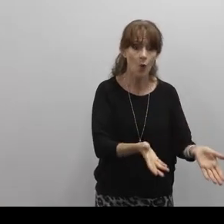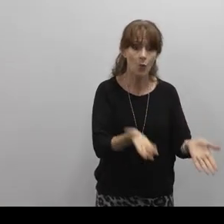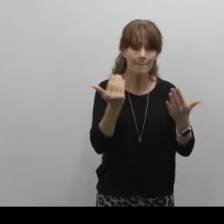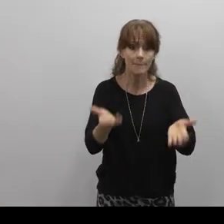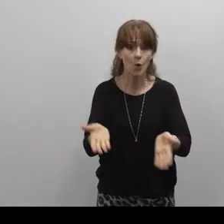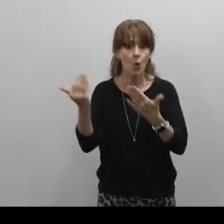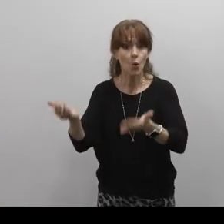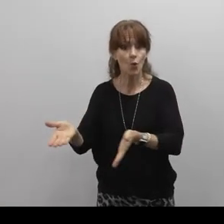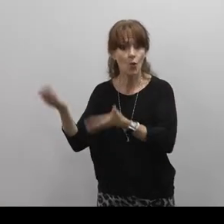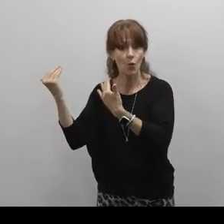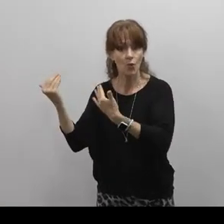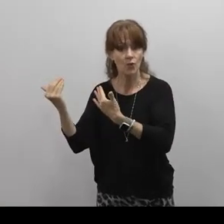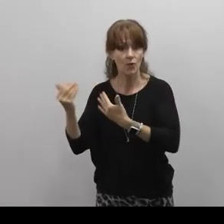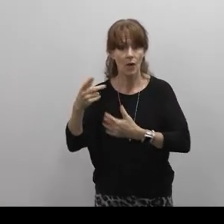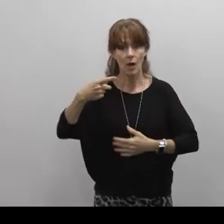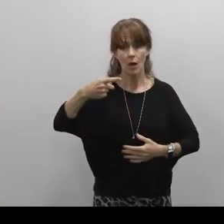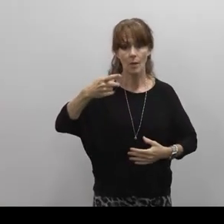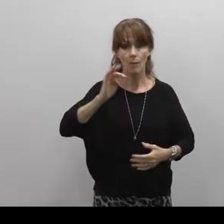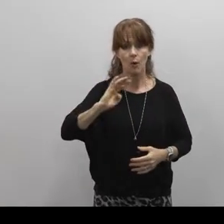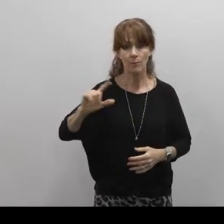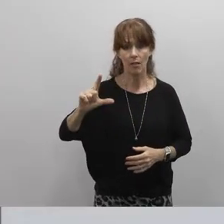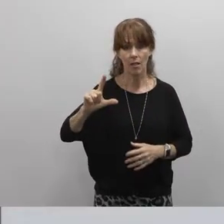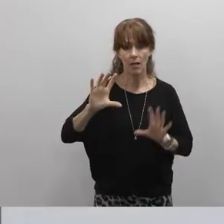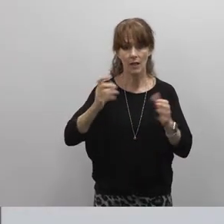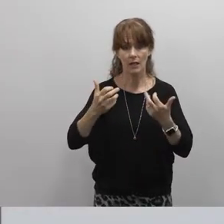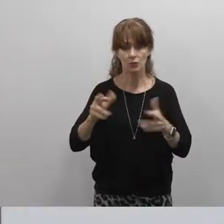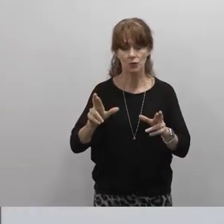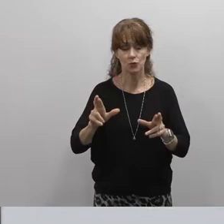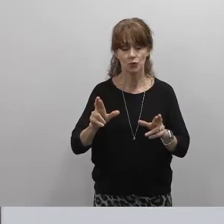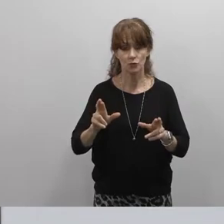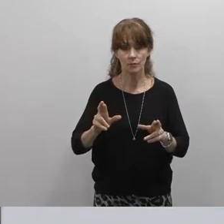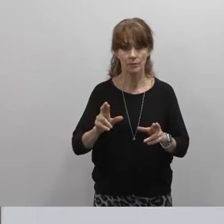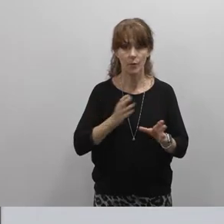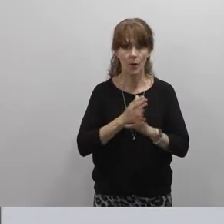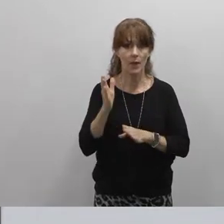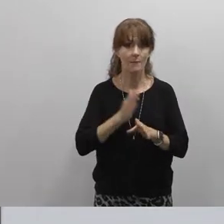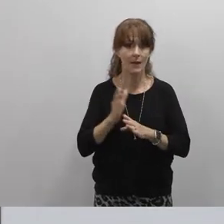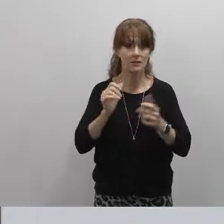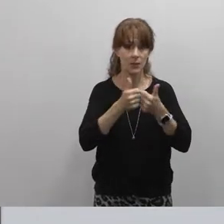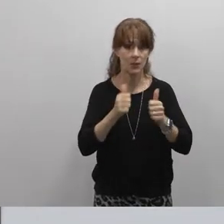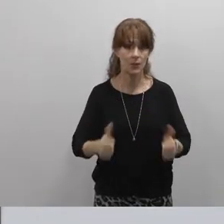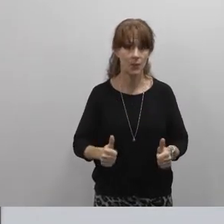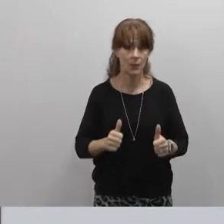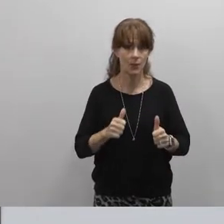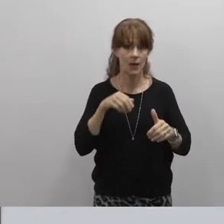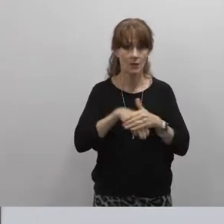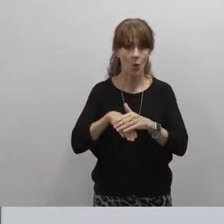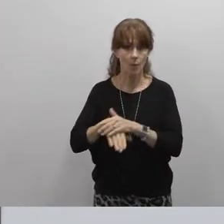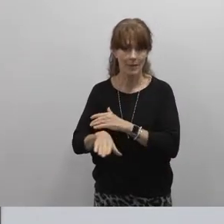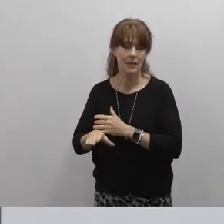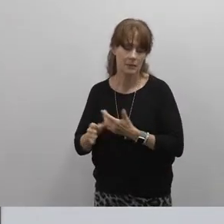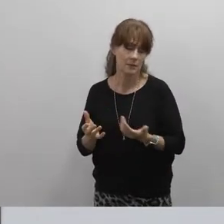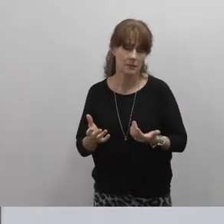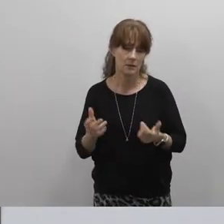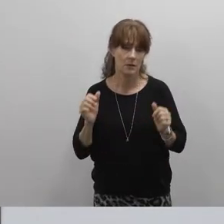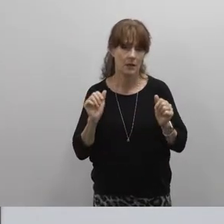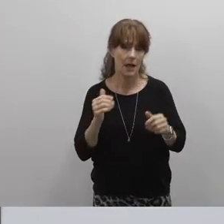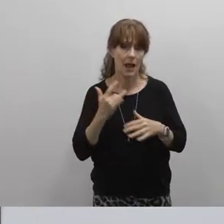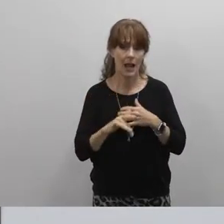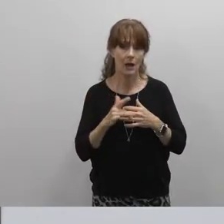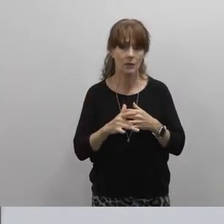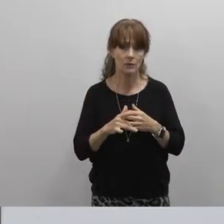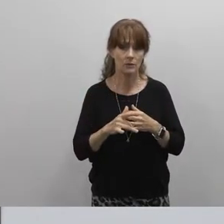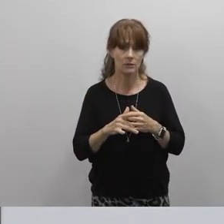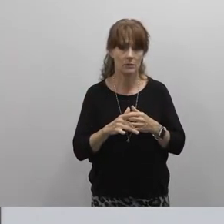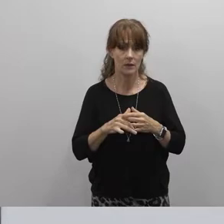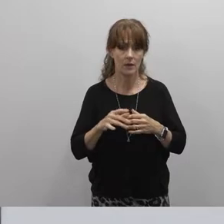in many cases, in particular where we've had the major declining enrollment, can allow us to repurpose